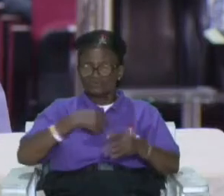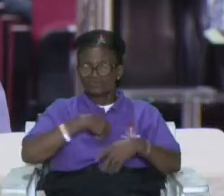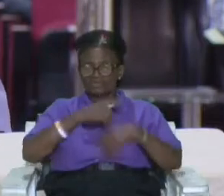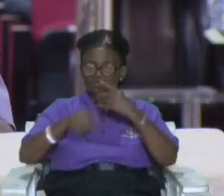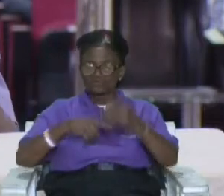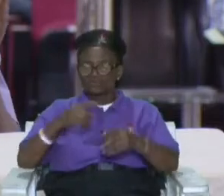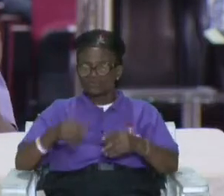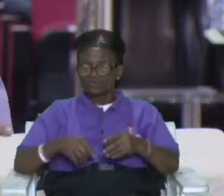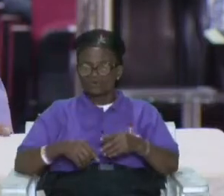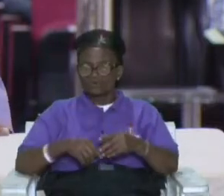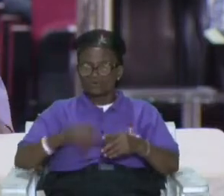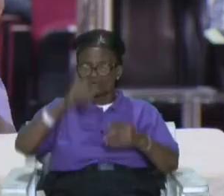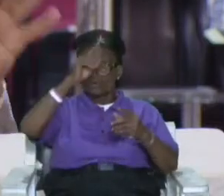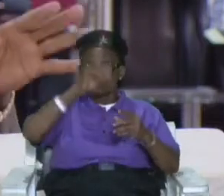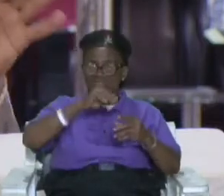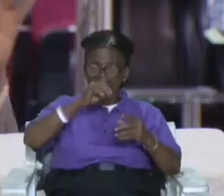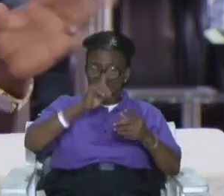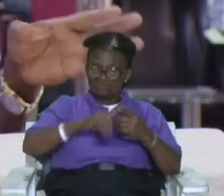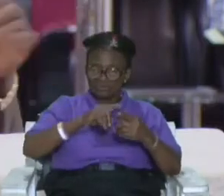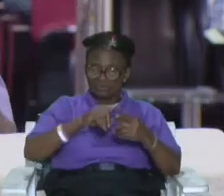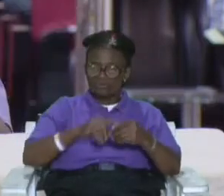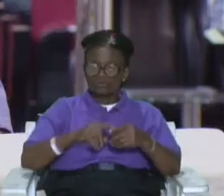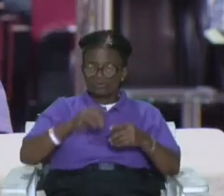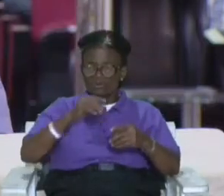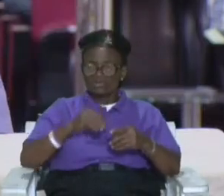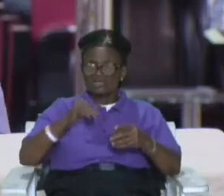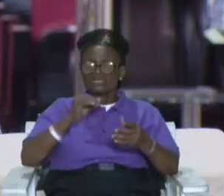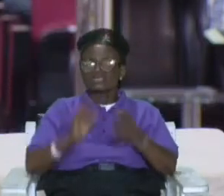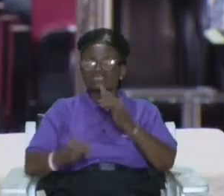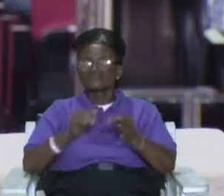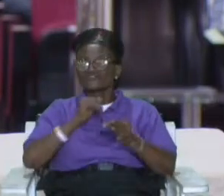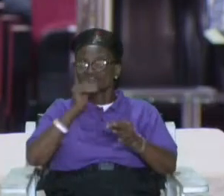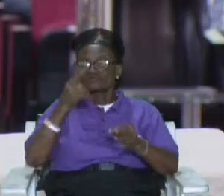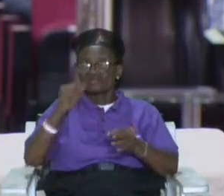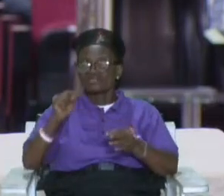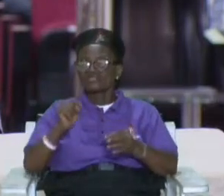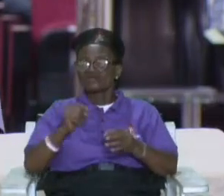refueling. If not, the Holy Spirit will teach whatever remains.